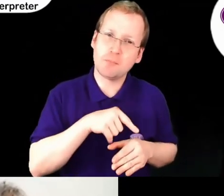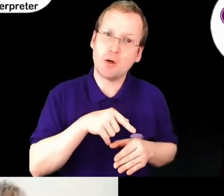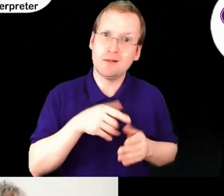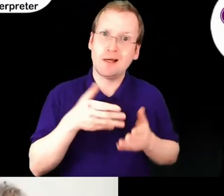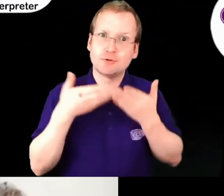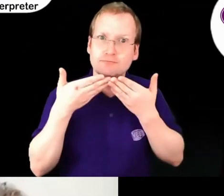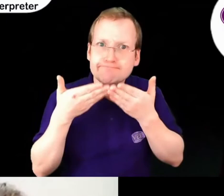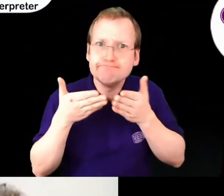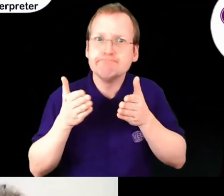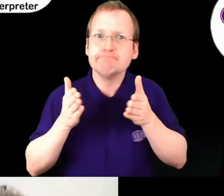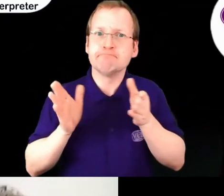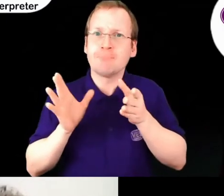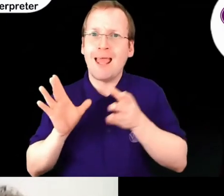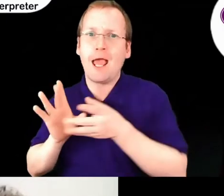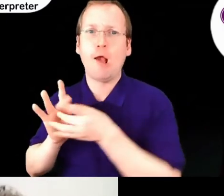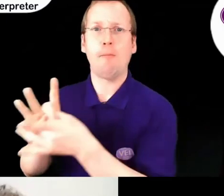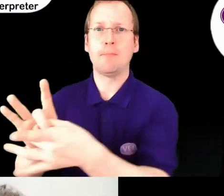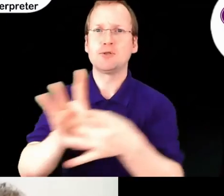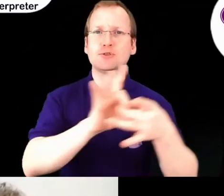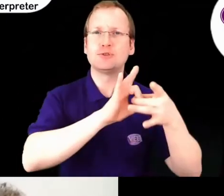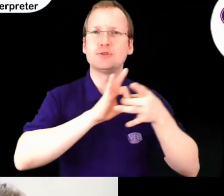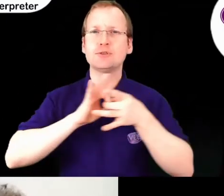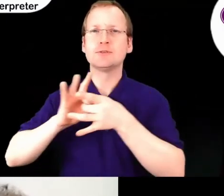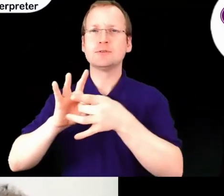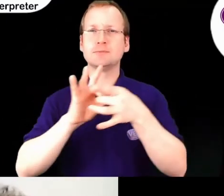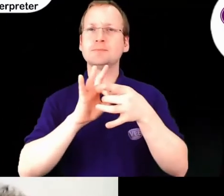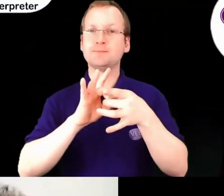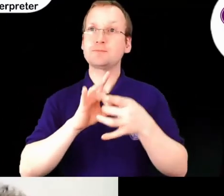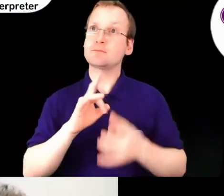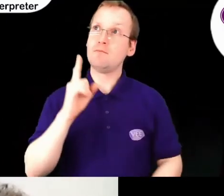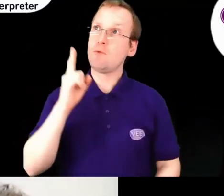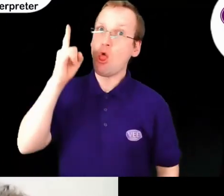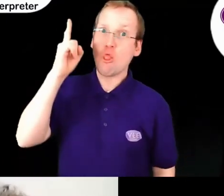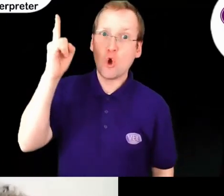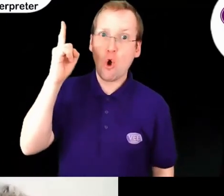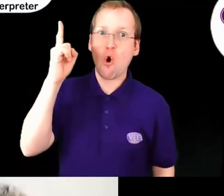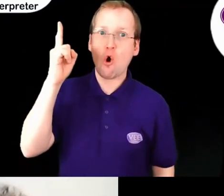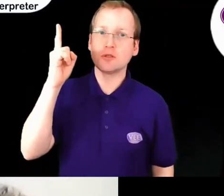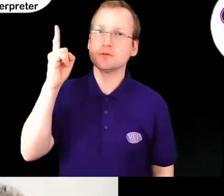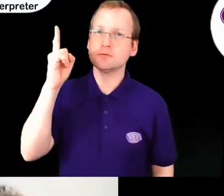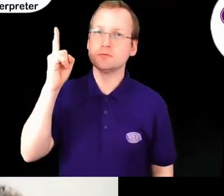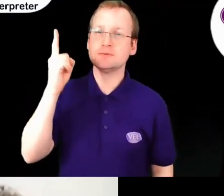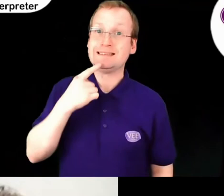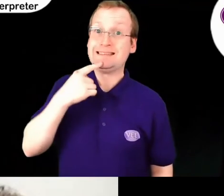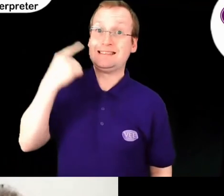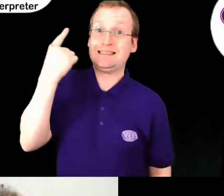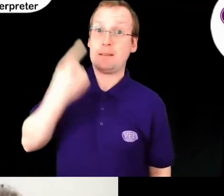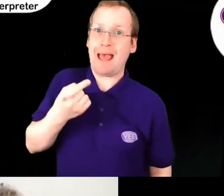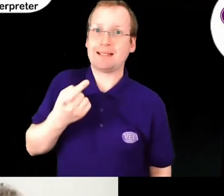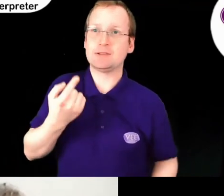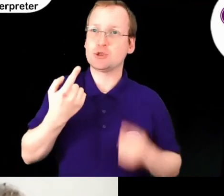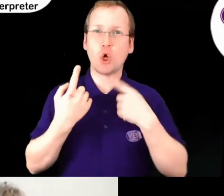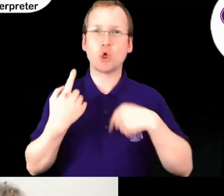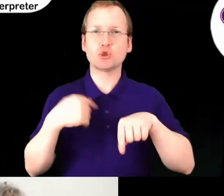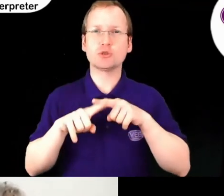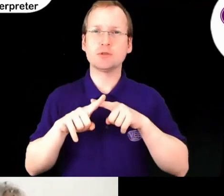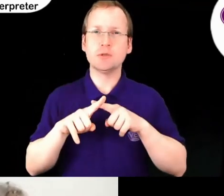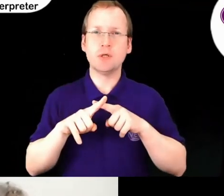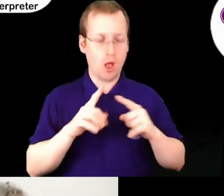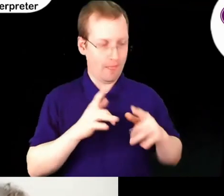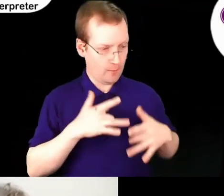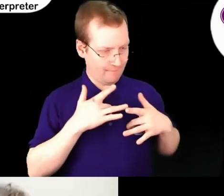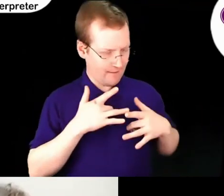an all-encompassing thing, and that God demands it across the board and not just in the issues which we